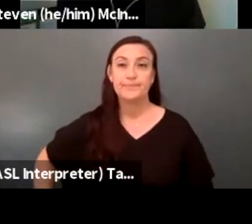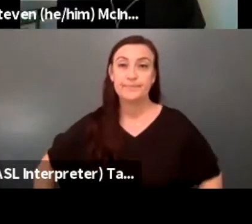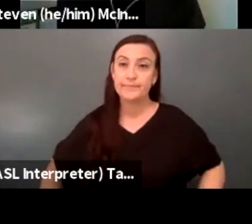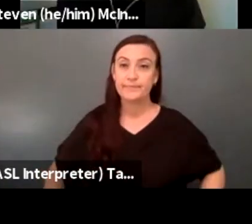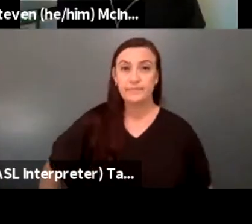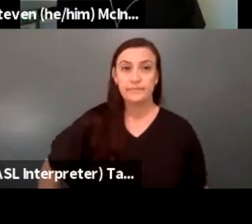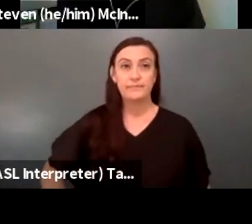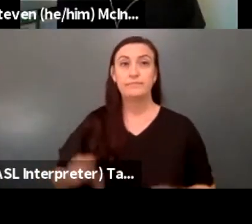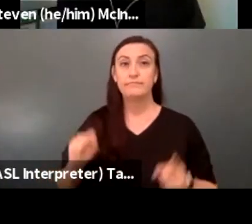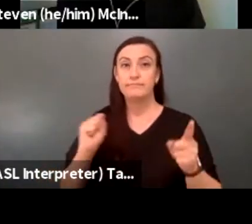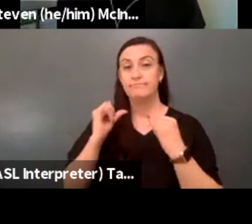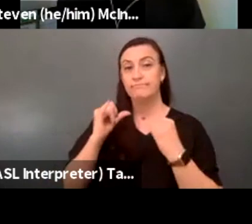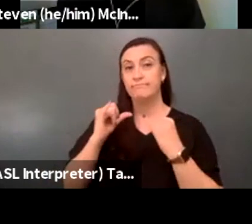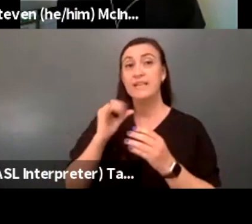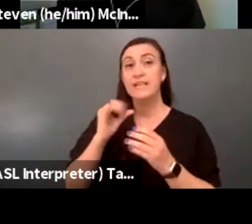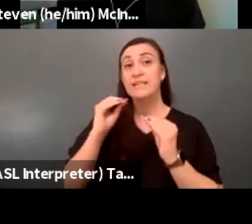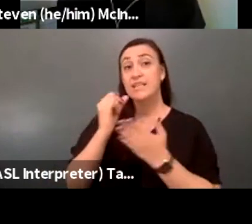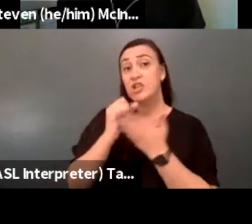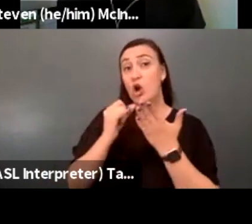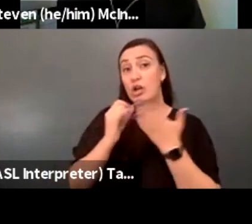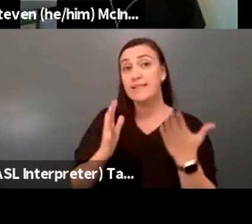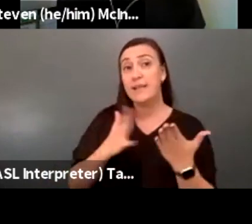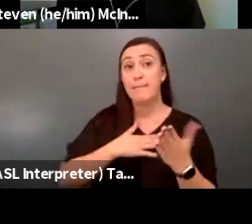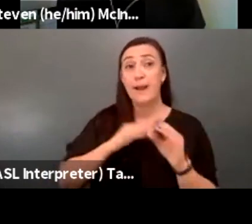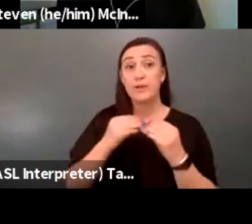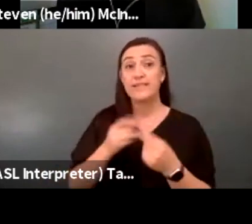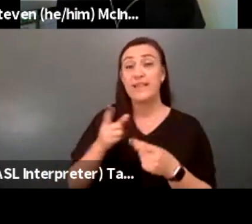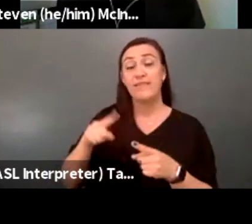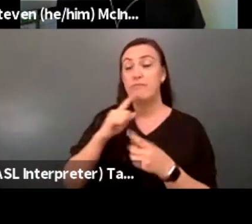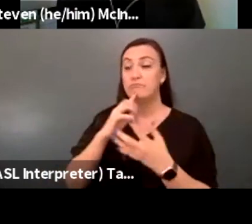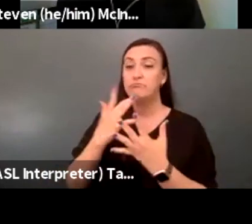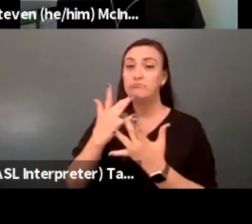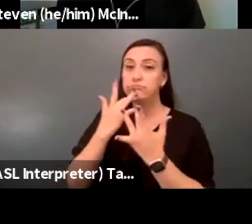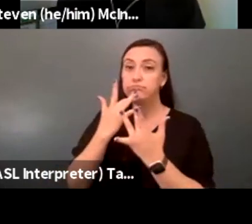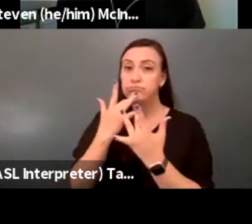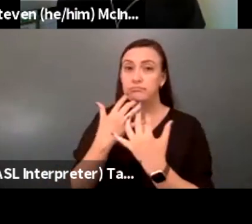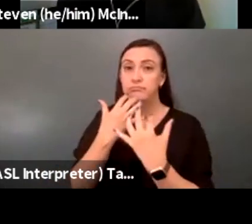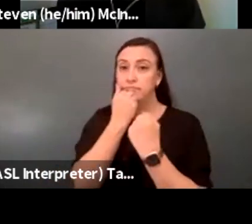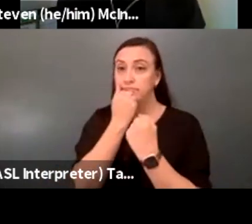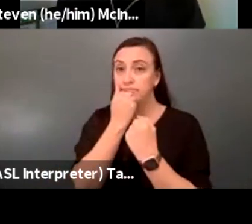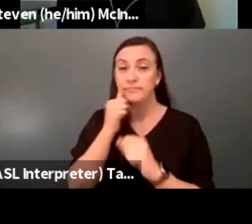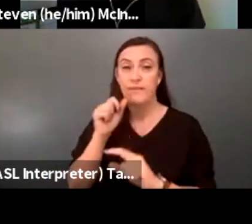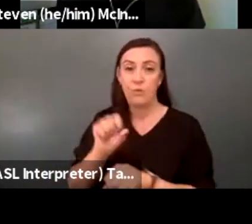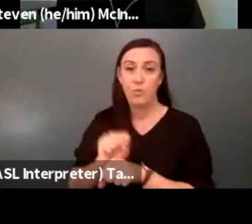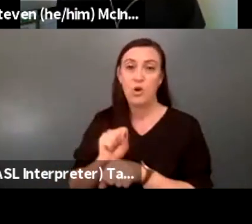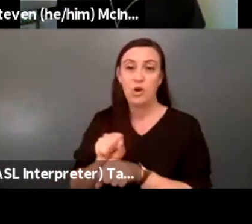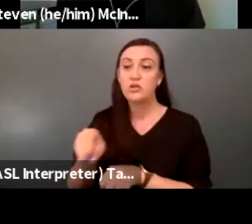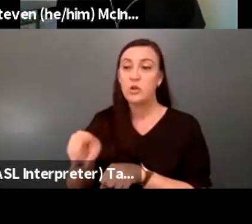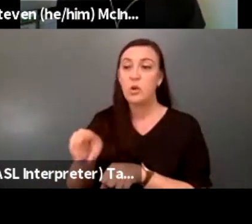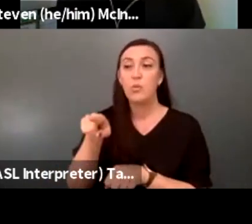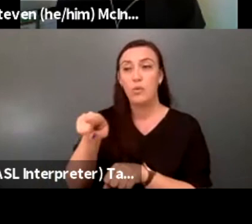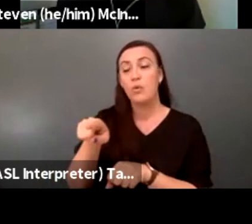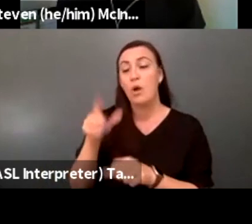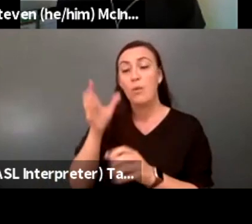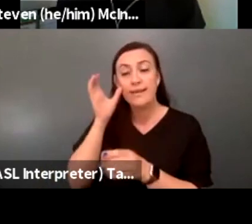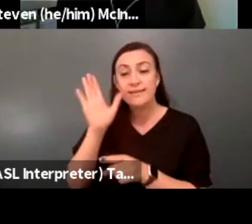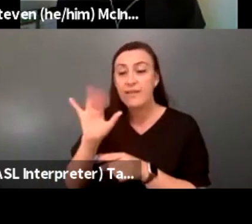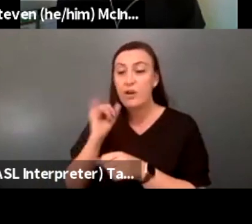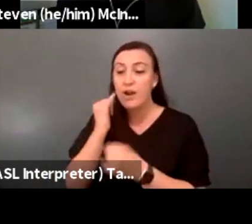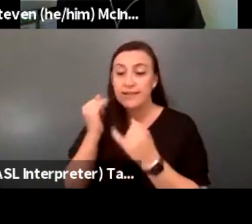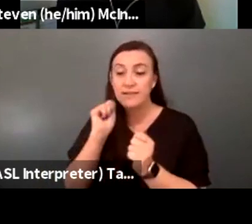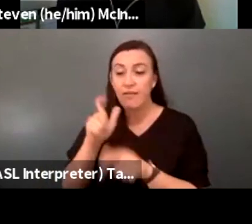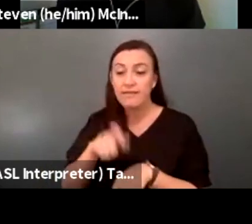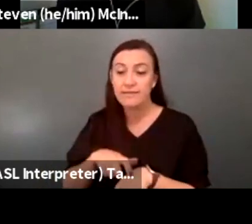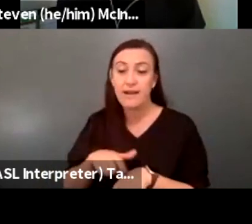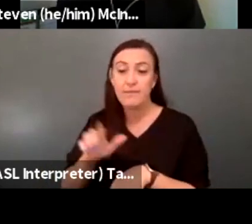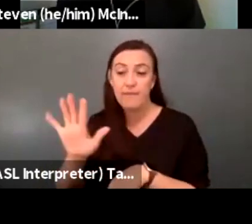with you. The teaching artists in my organization, they're the heart of the work. So I always want to be listening to what their ideas are and what they're thinking